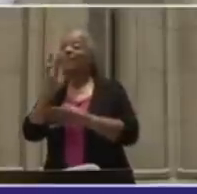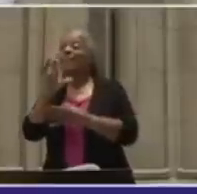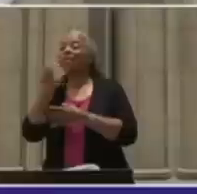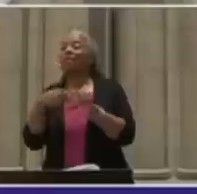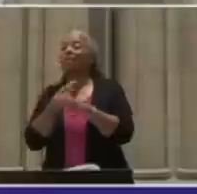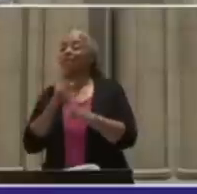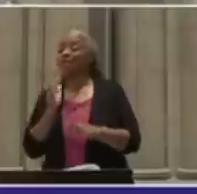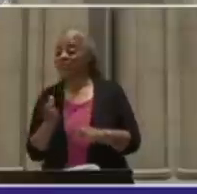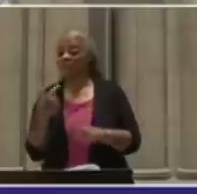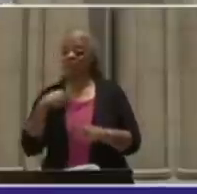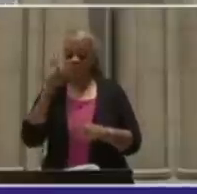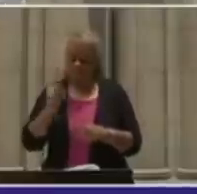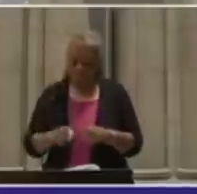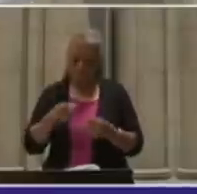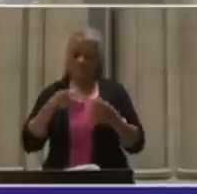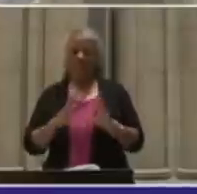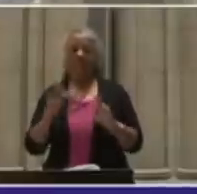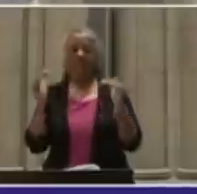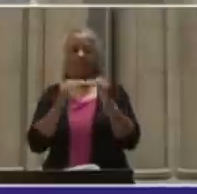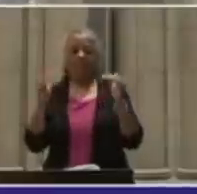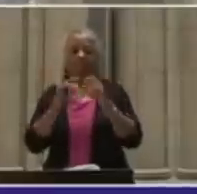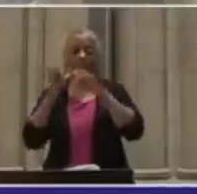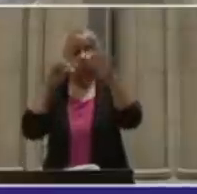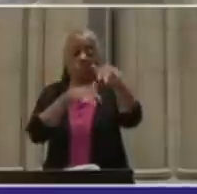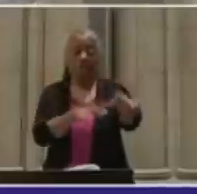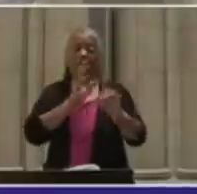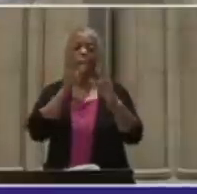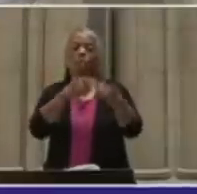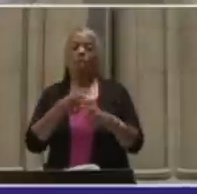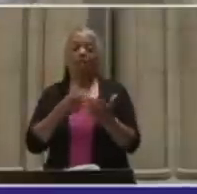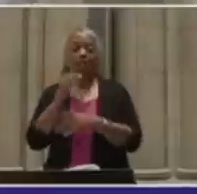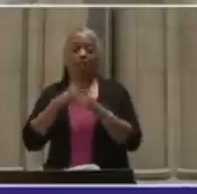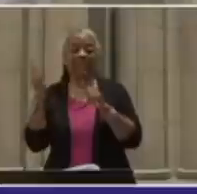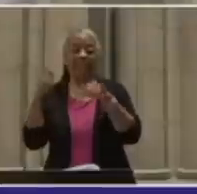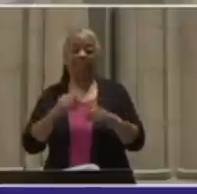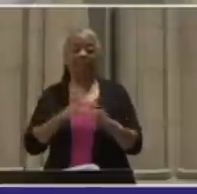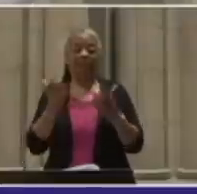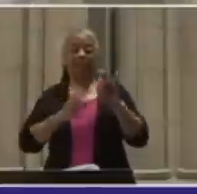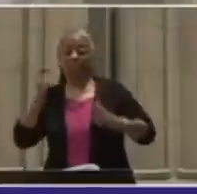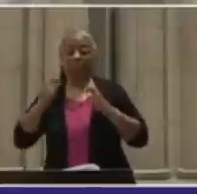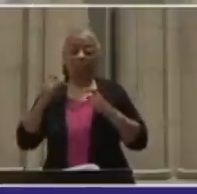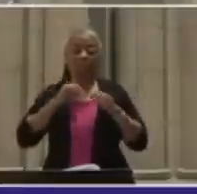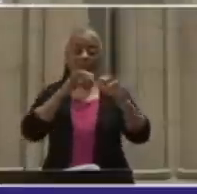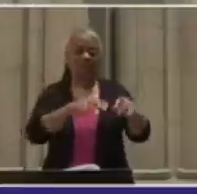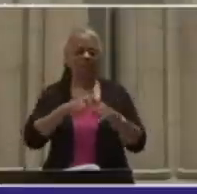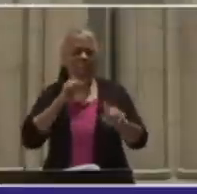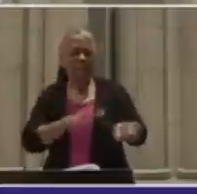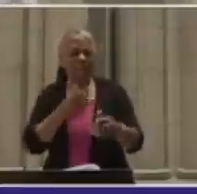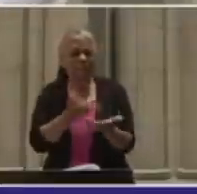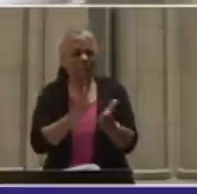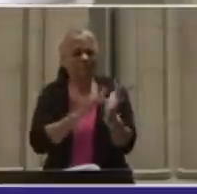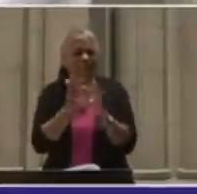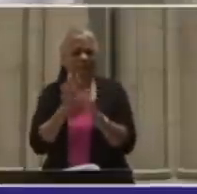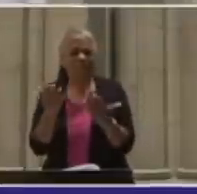we must let justice roll down like water and righteousness like a mighty stream. That's the answer in the text. That's the